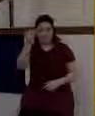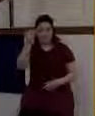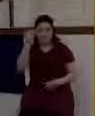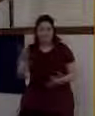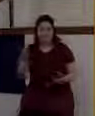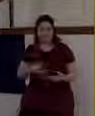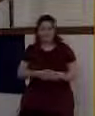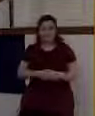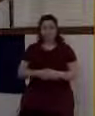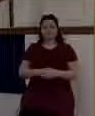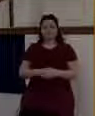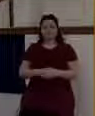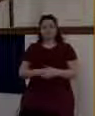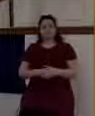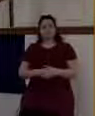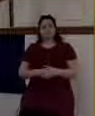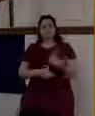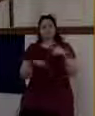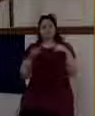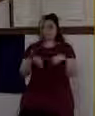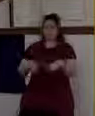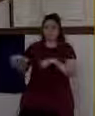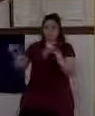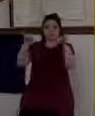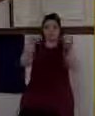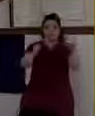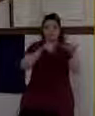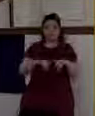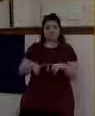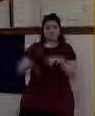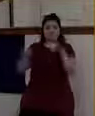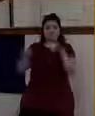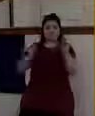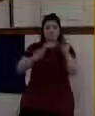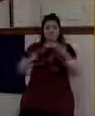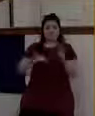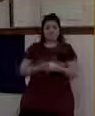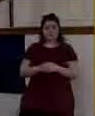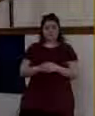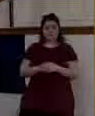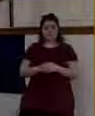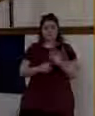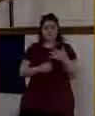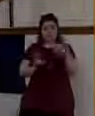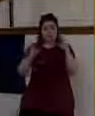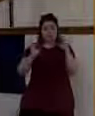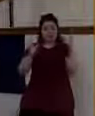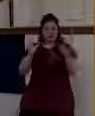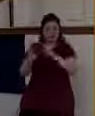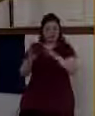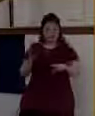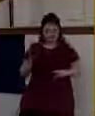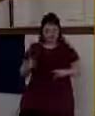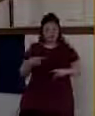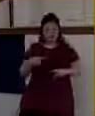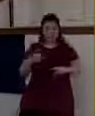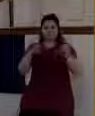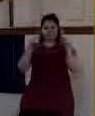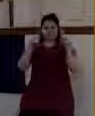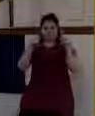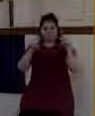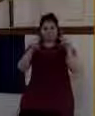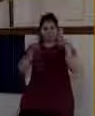think ordinary people will also be judged? Don't you think even a wicked king will also be judged if he